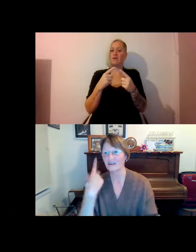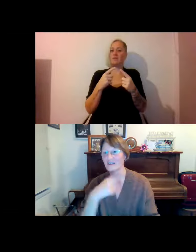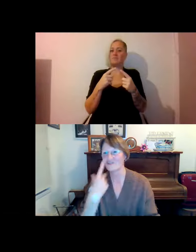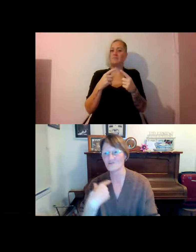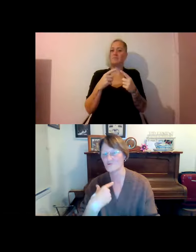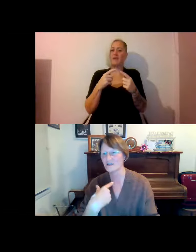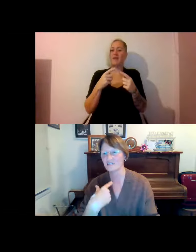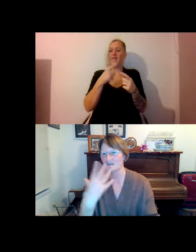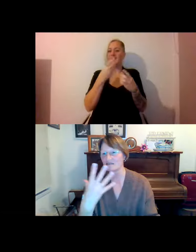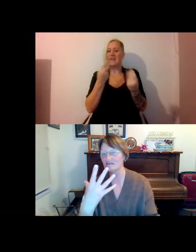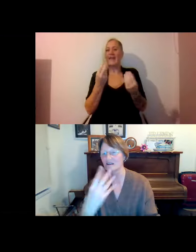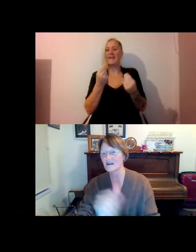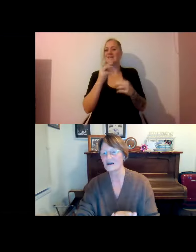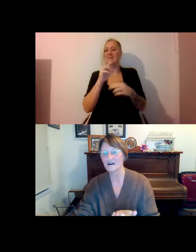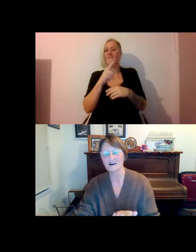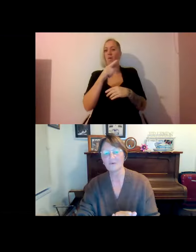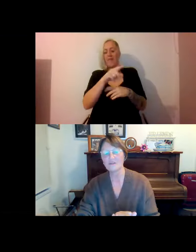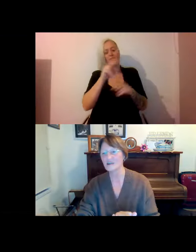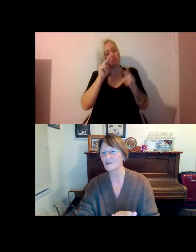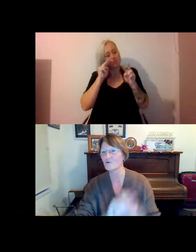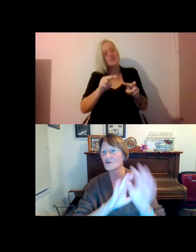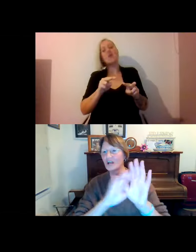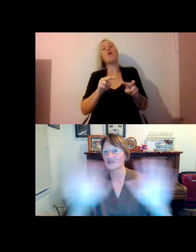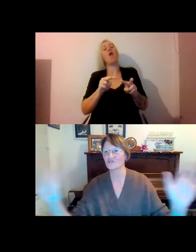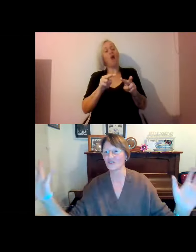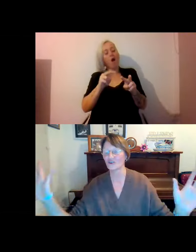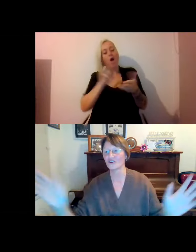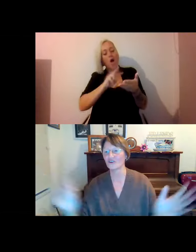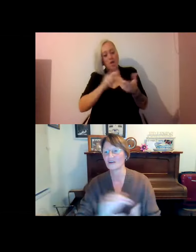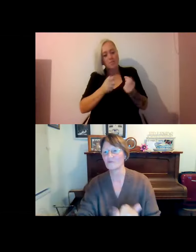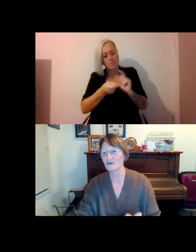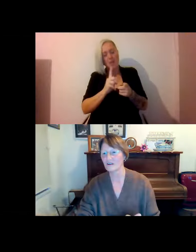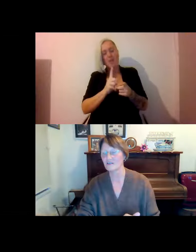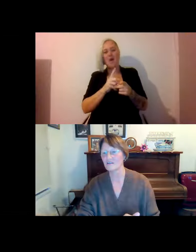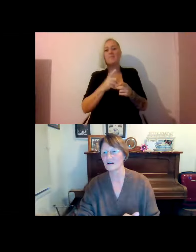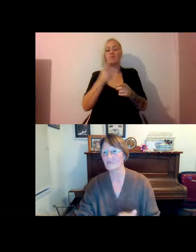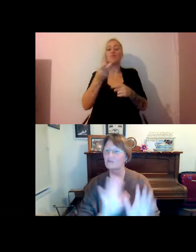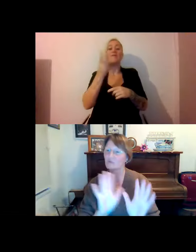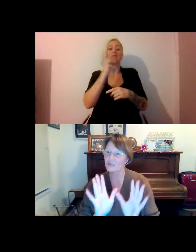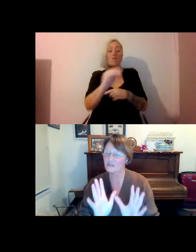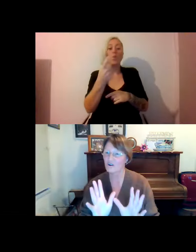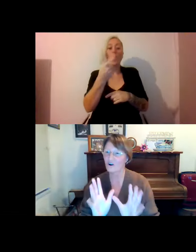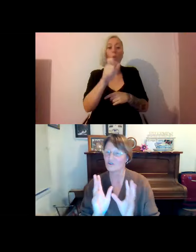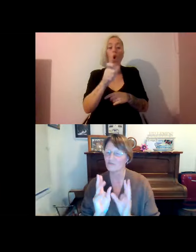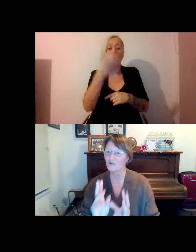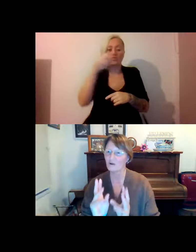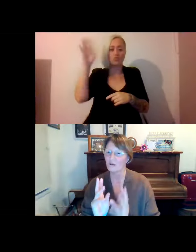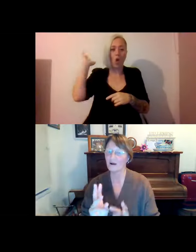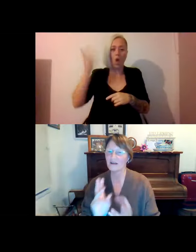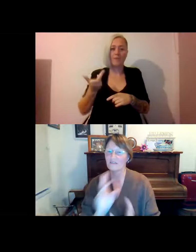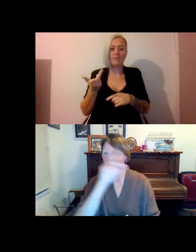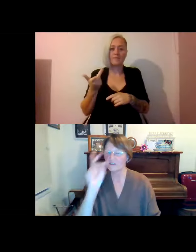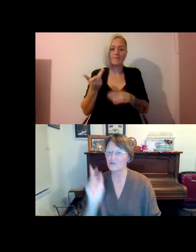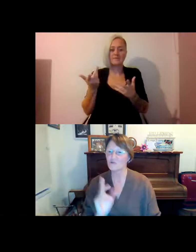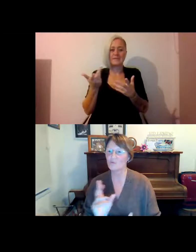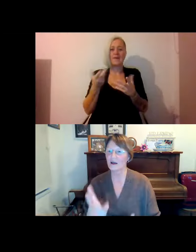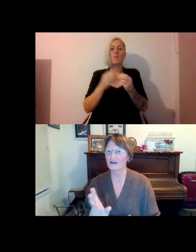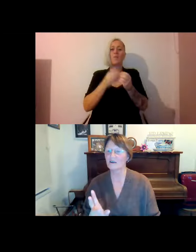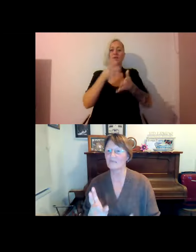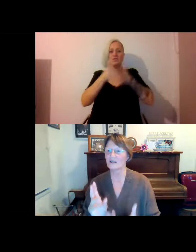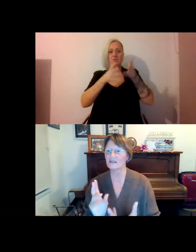longer than talking does. We say a word and it's gone. Whereas even with a sign, you've got that